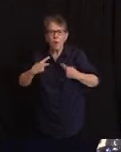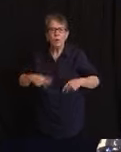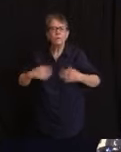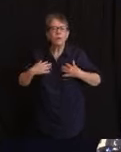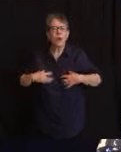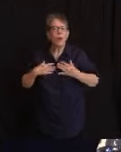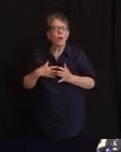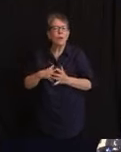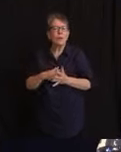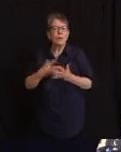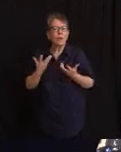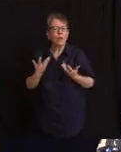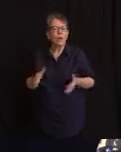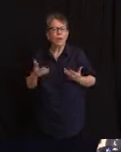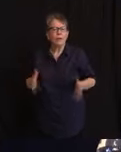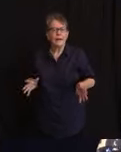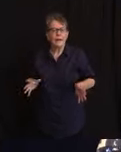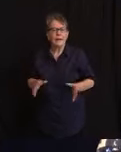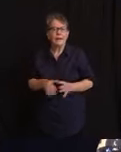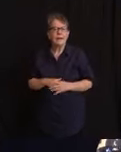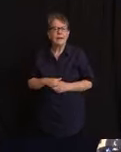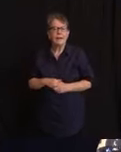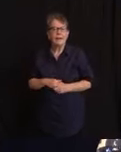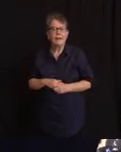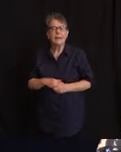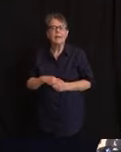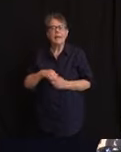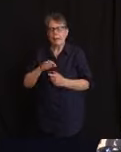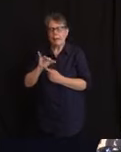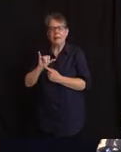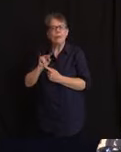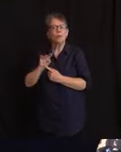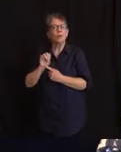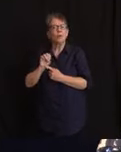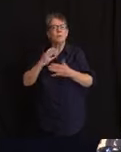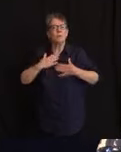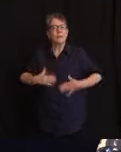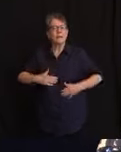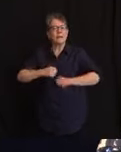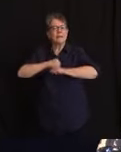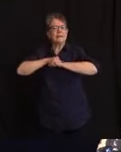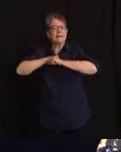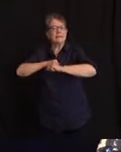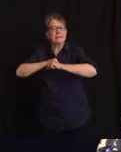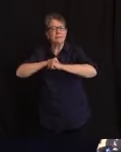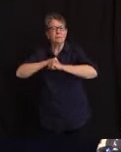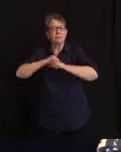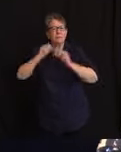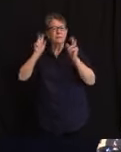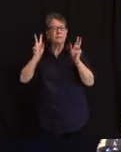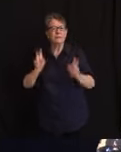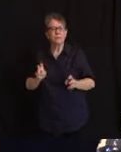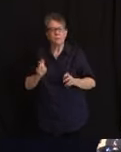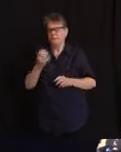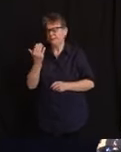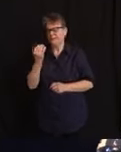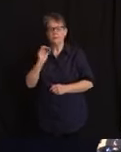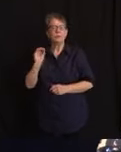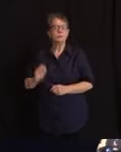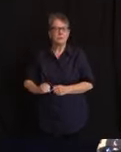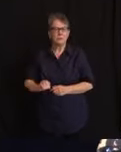the immunocompromised conditions, about 15% are